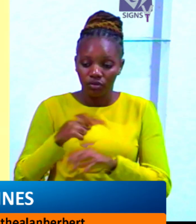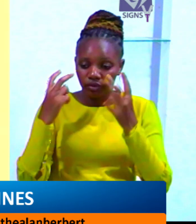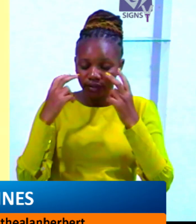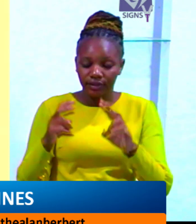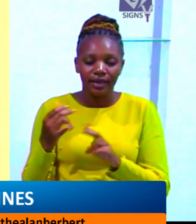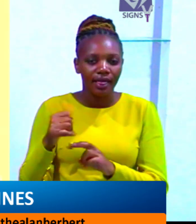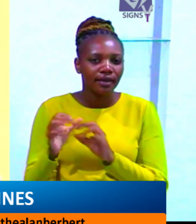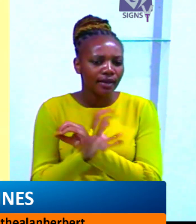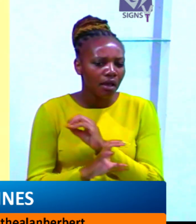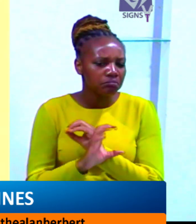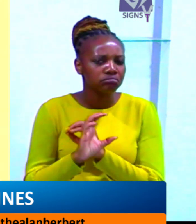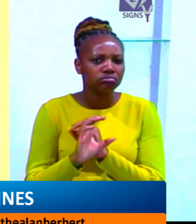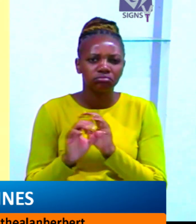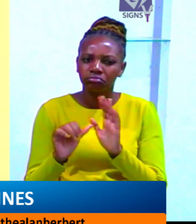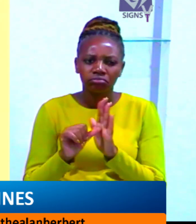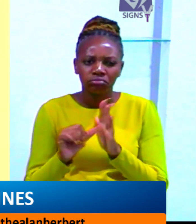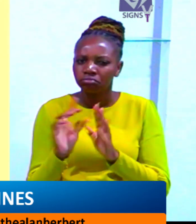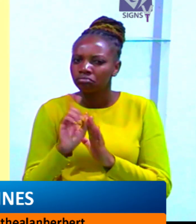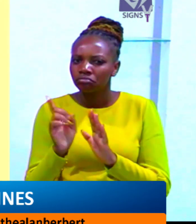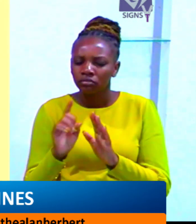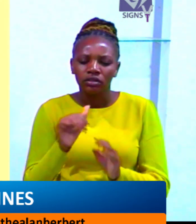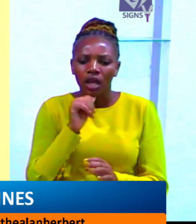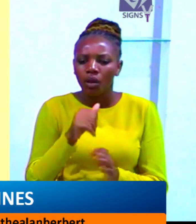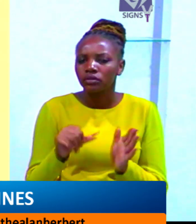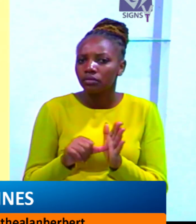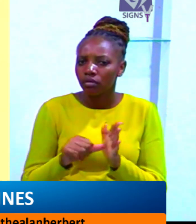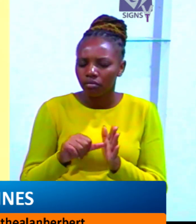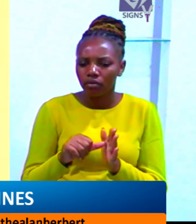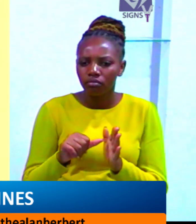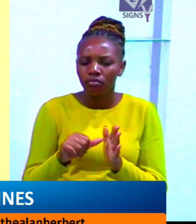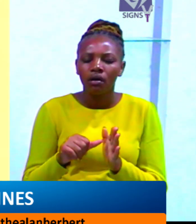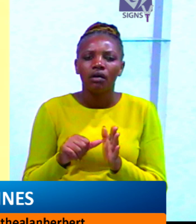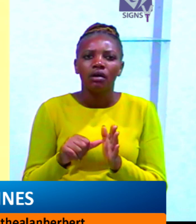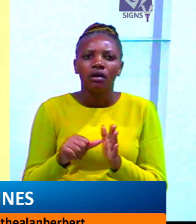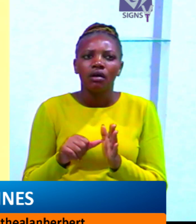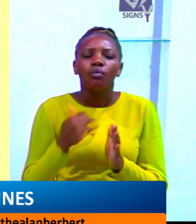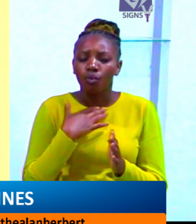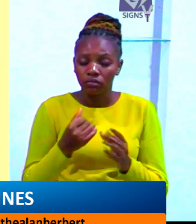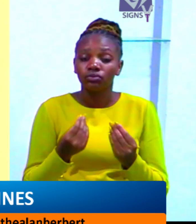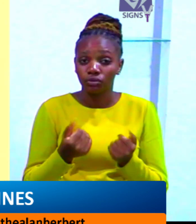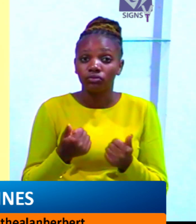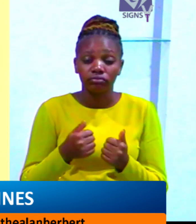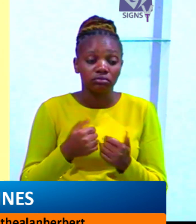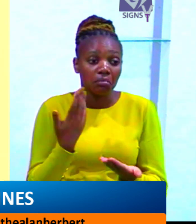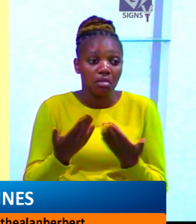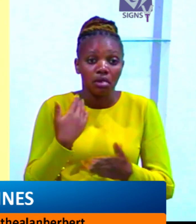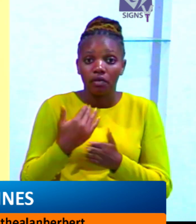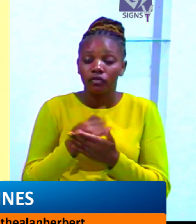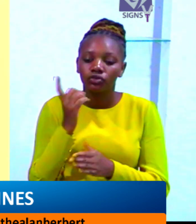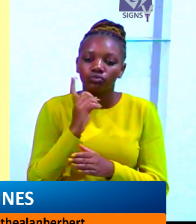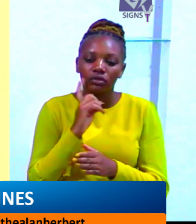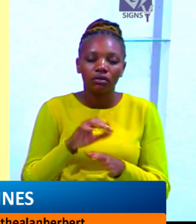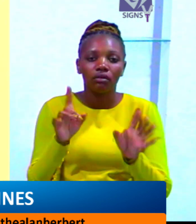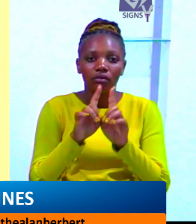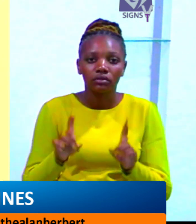shedding. It's not a problem which we want to correct it by end of today, tomorrow. As soon as, like I mentioned to you, when your